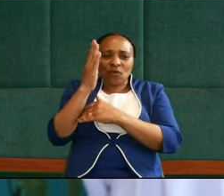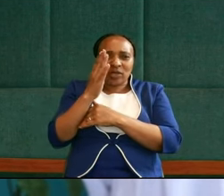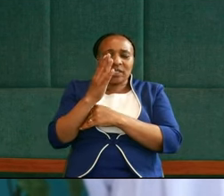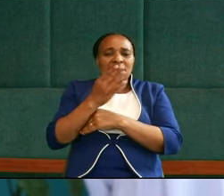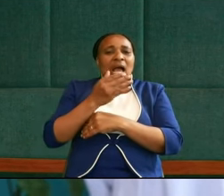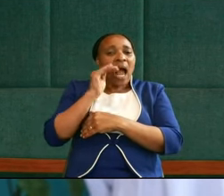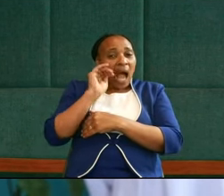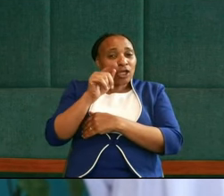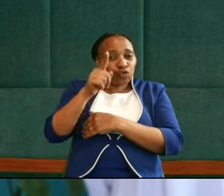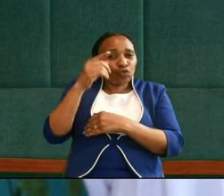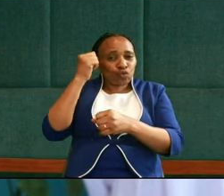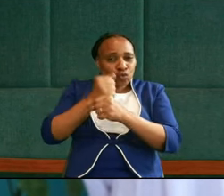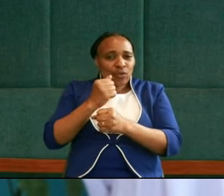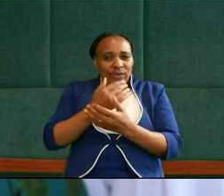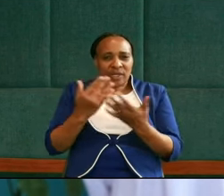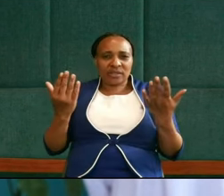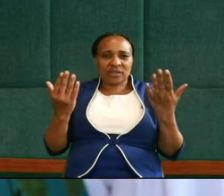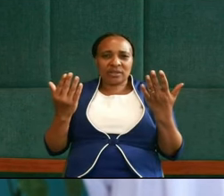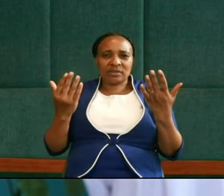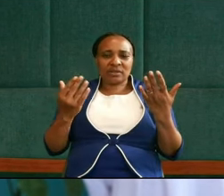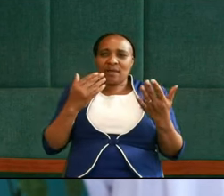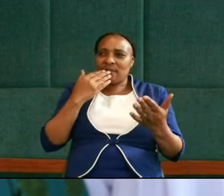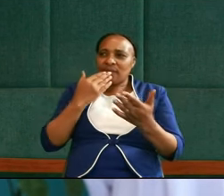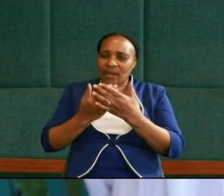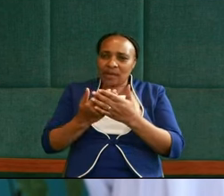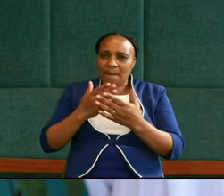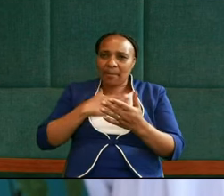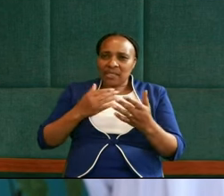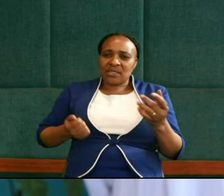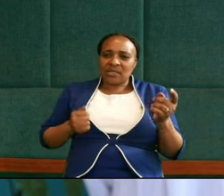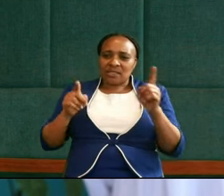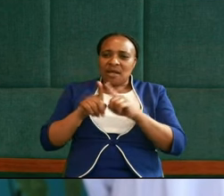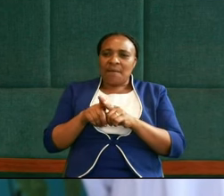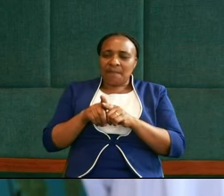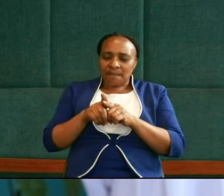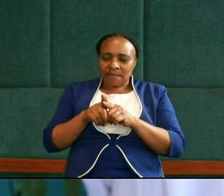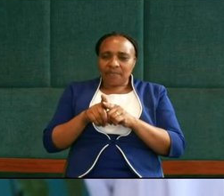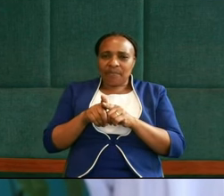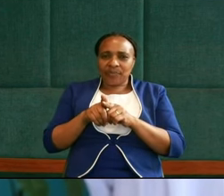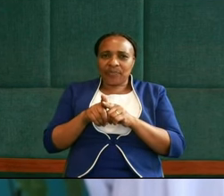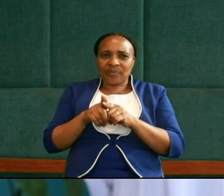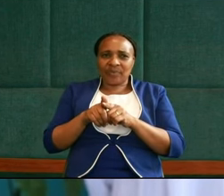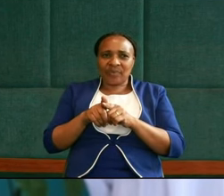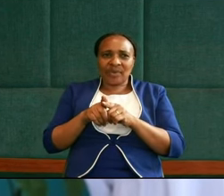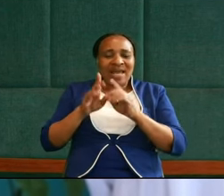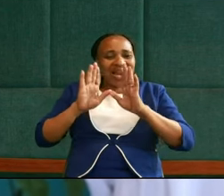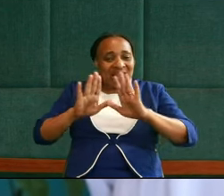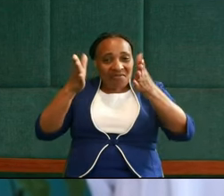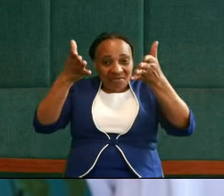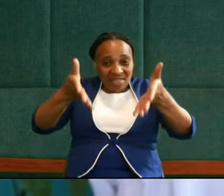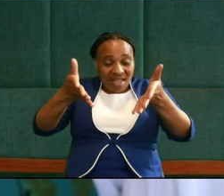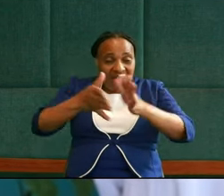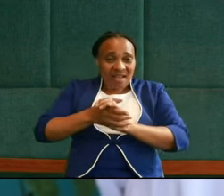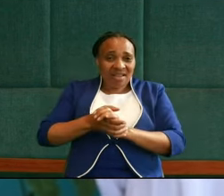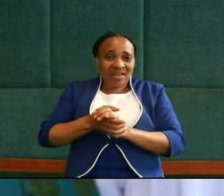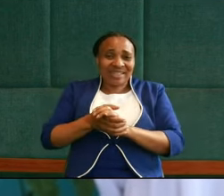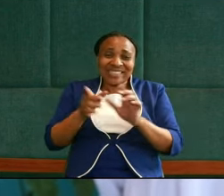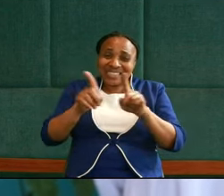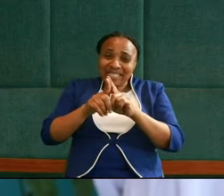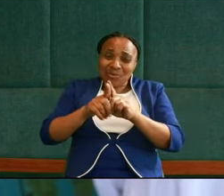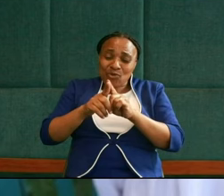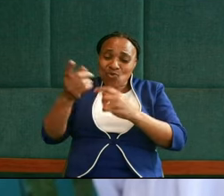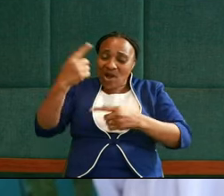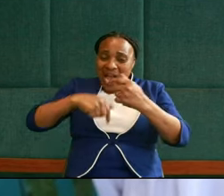to do in your heart. Thank you, my young sister. Don't live here as you came,